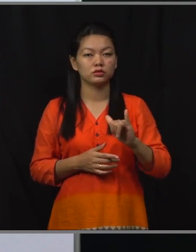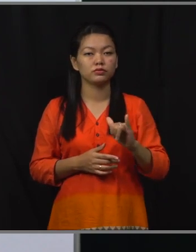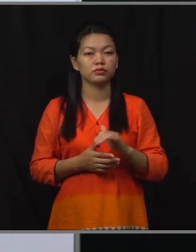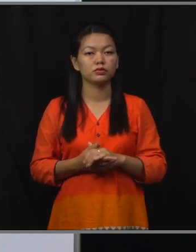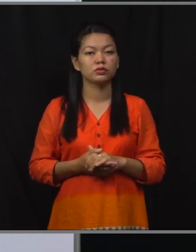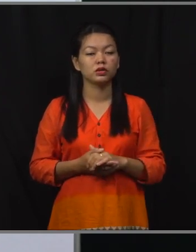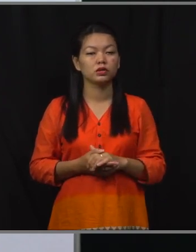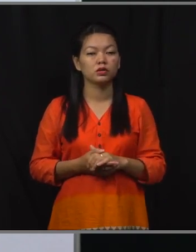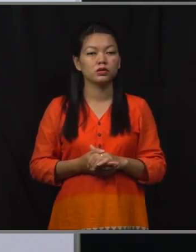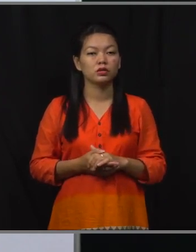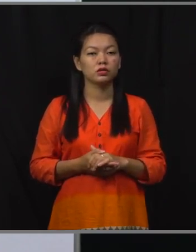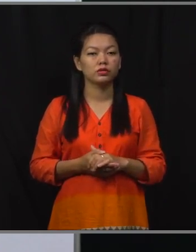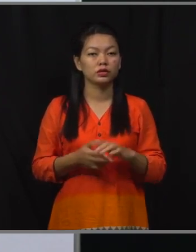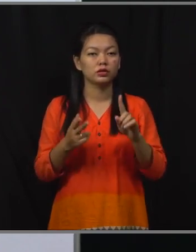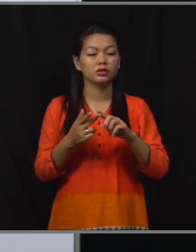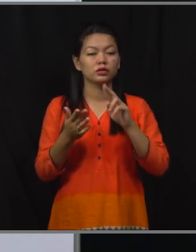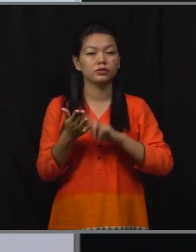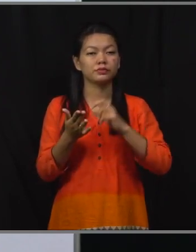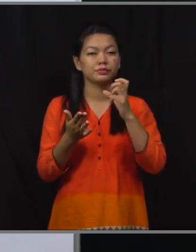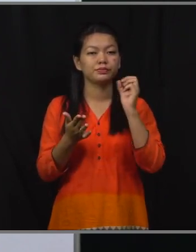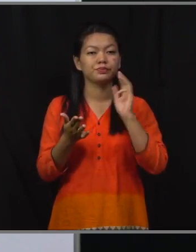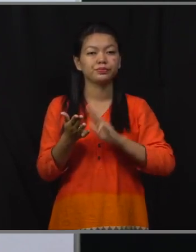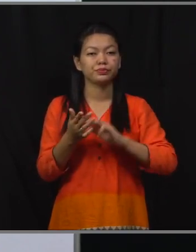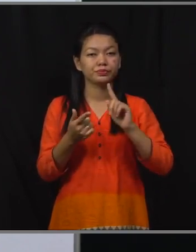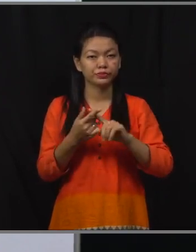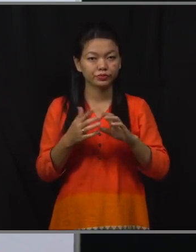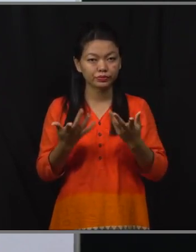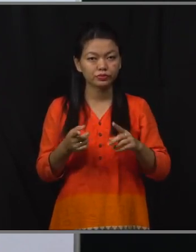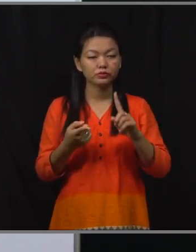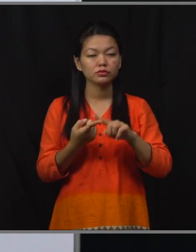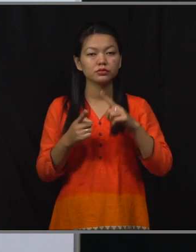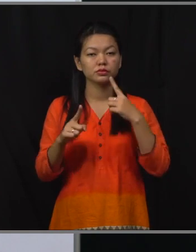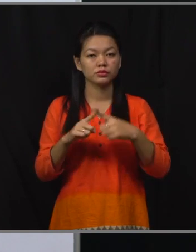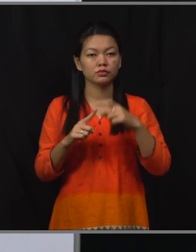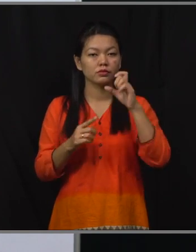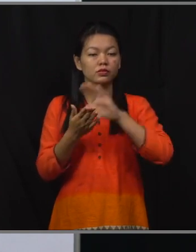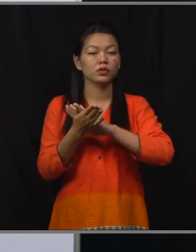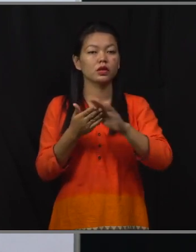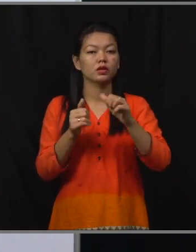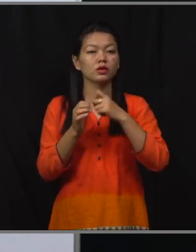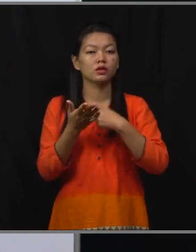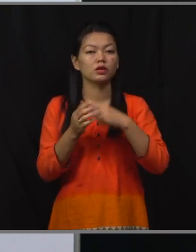it has been charged to income and expenditure account, where they have incurred a loss, where they have